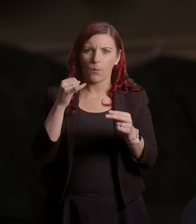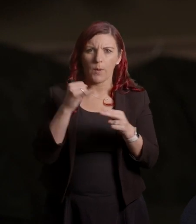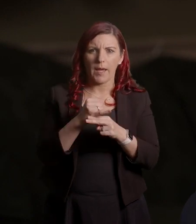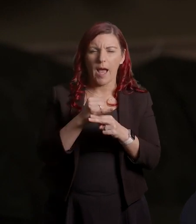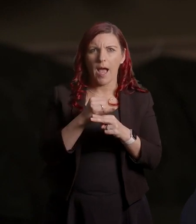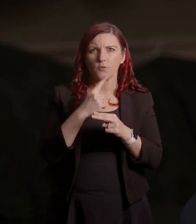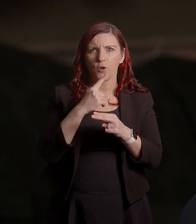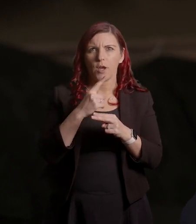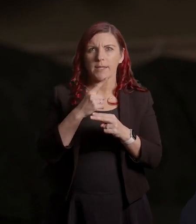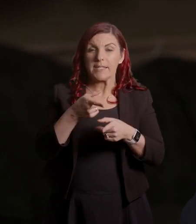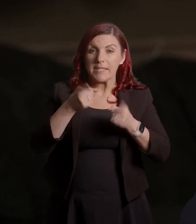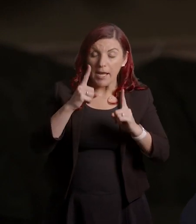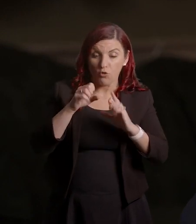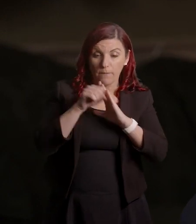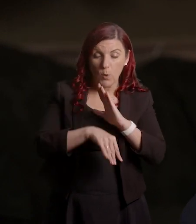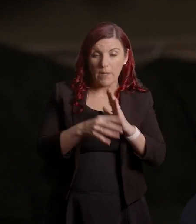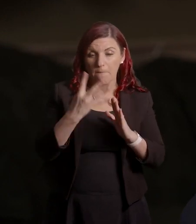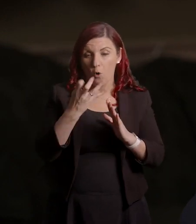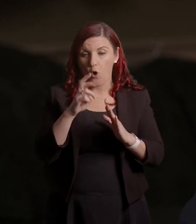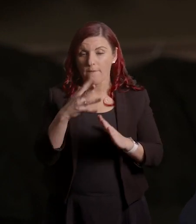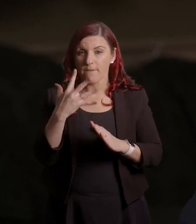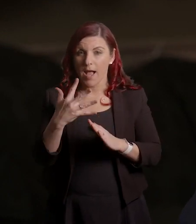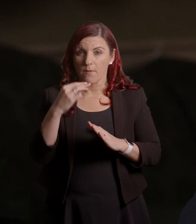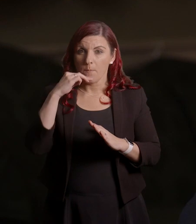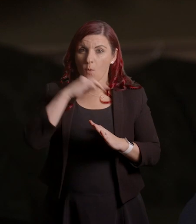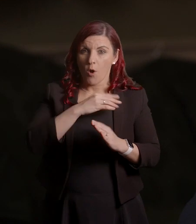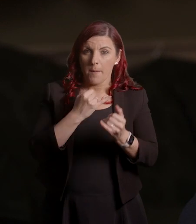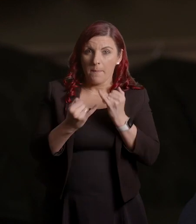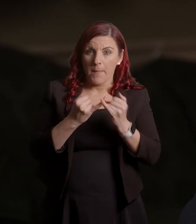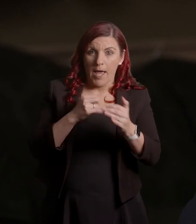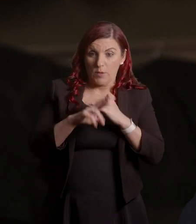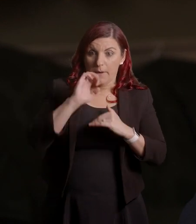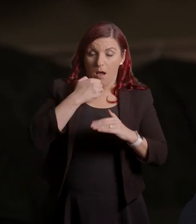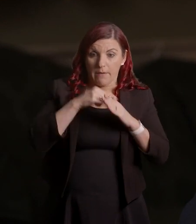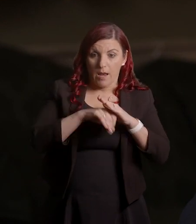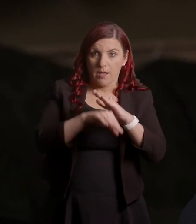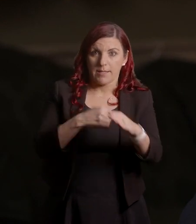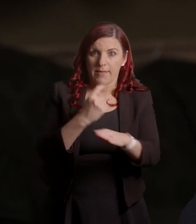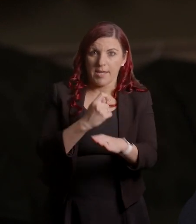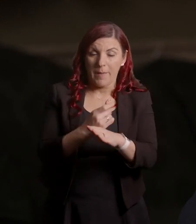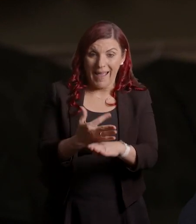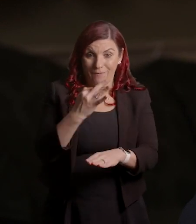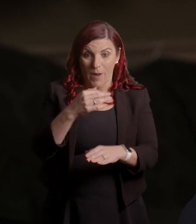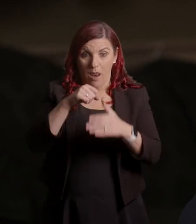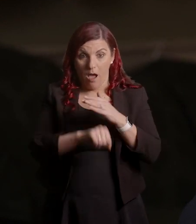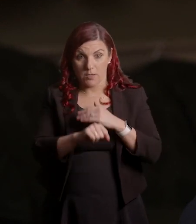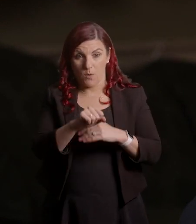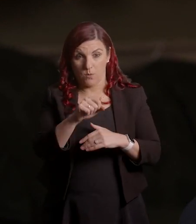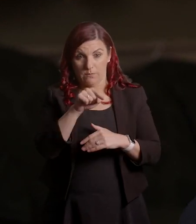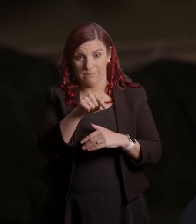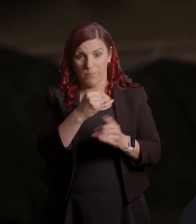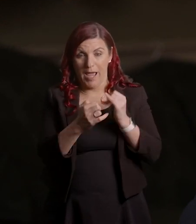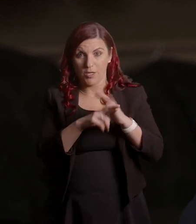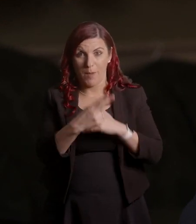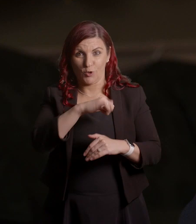losing 4 or 5 key players in that group because of the defeats. And had that taken place, I'm not quite sure we'd